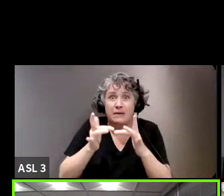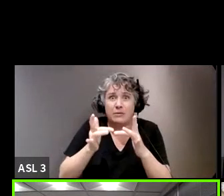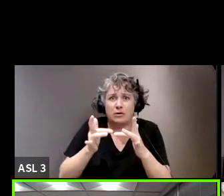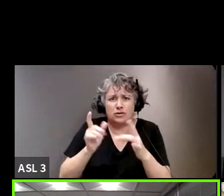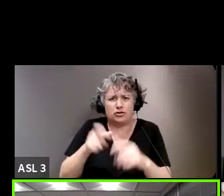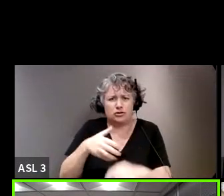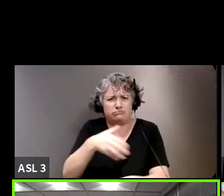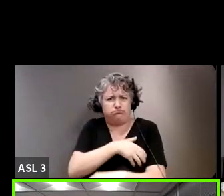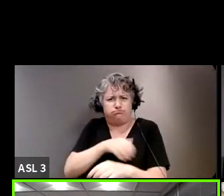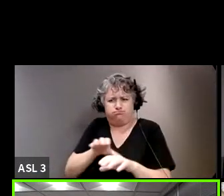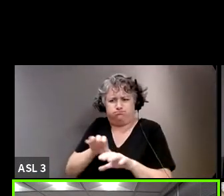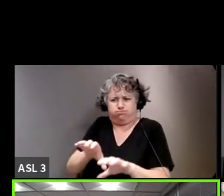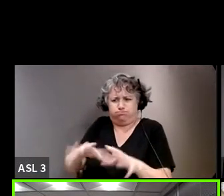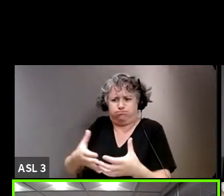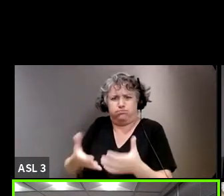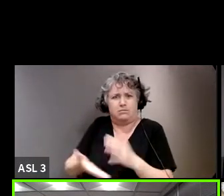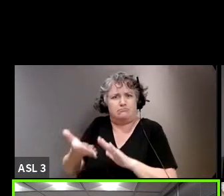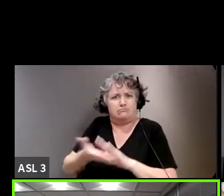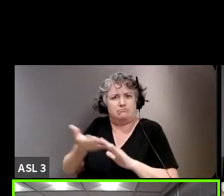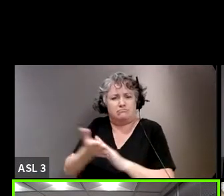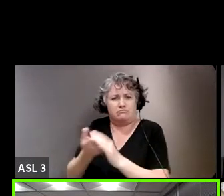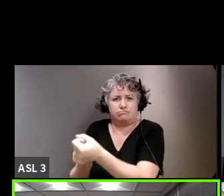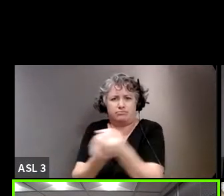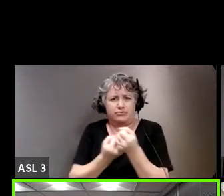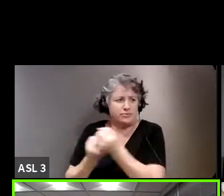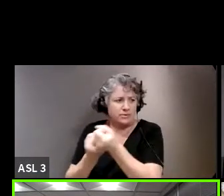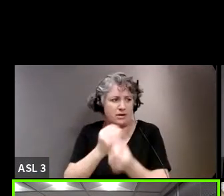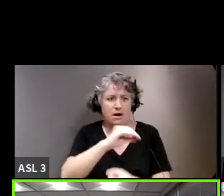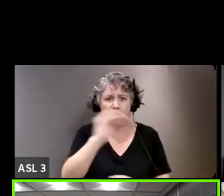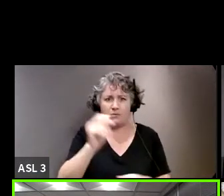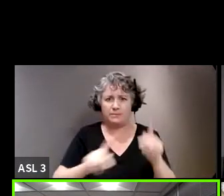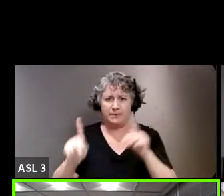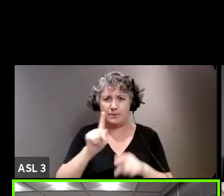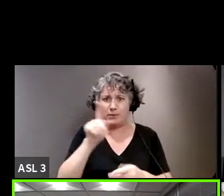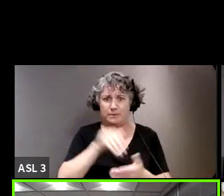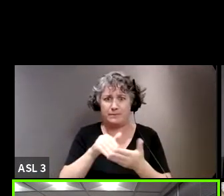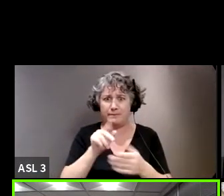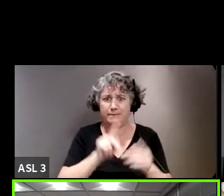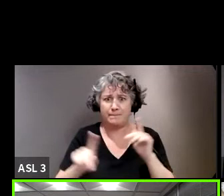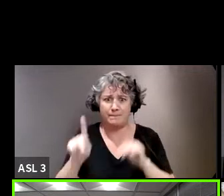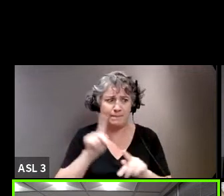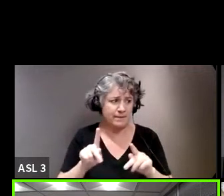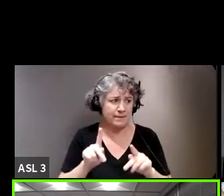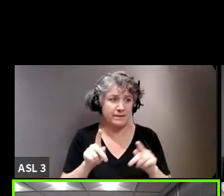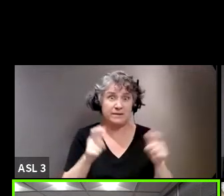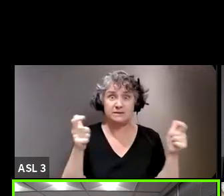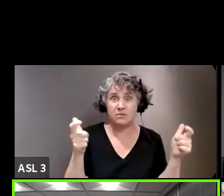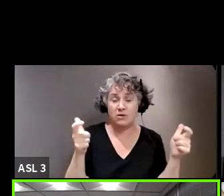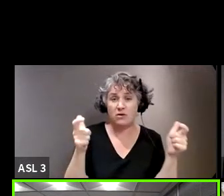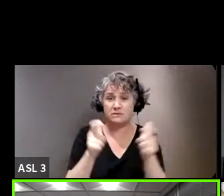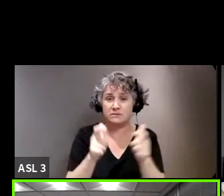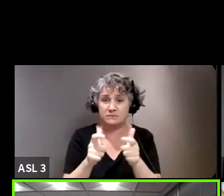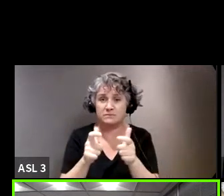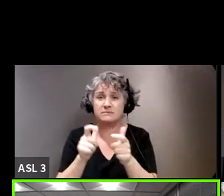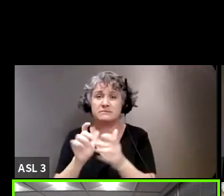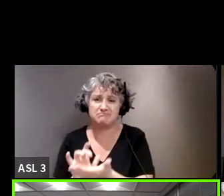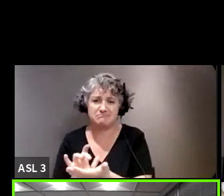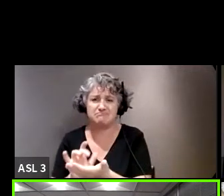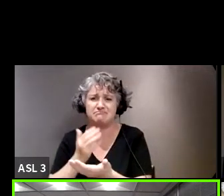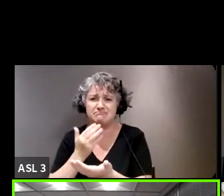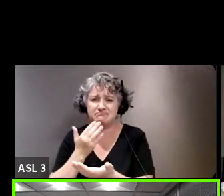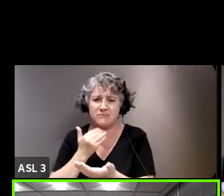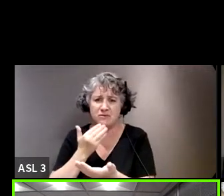available to the million people in the city including small medium and large-sized business owners we don't have that capability we're not in